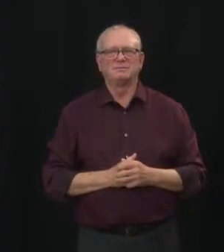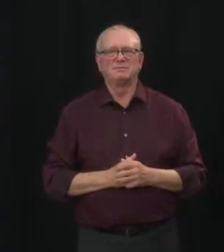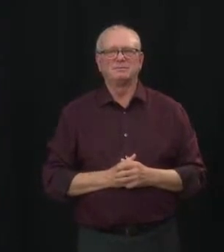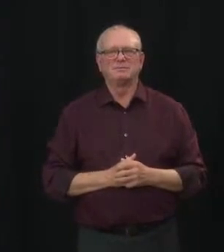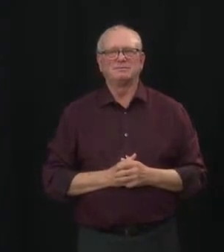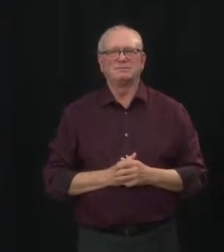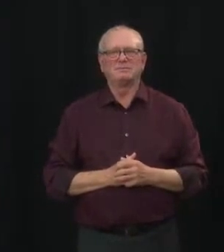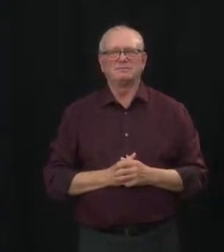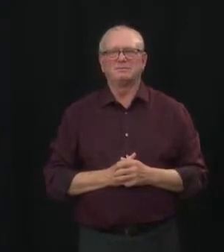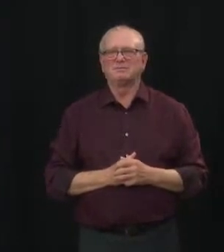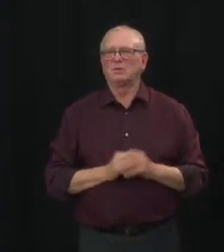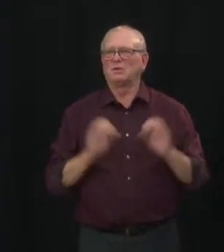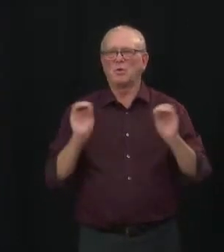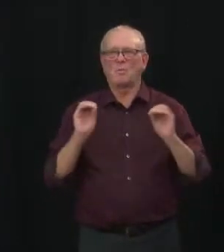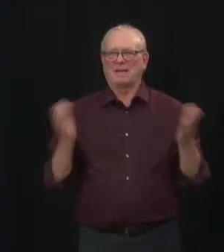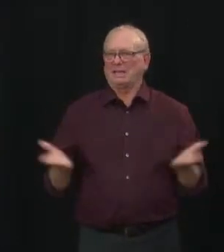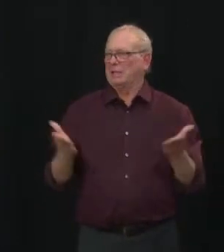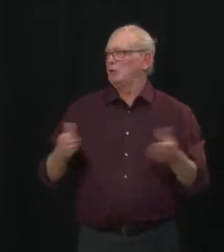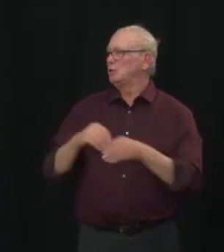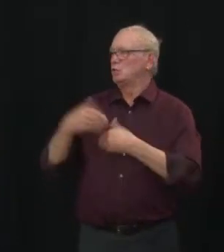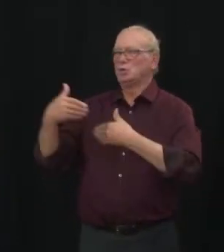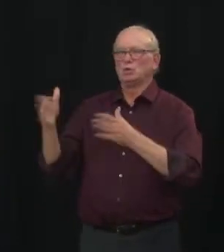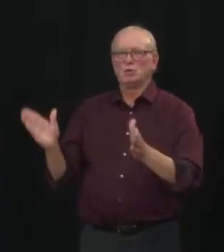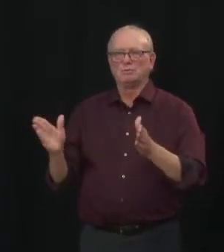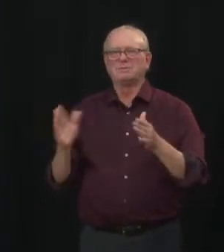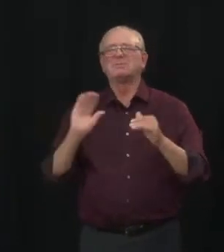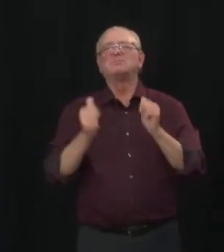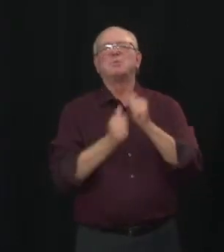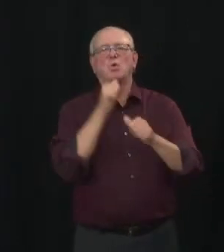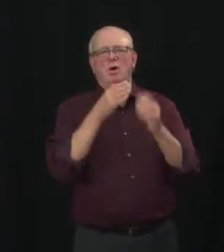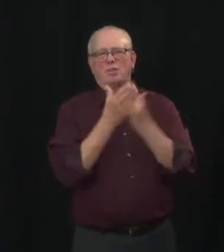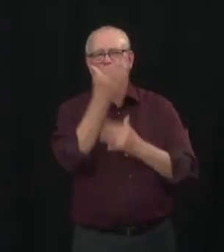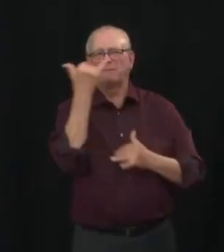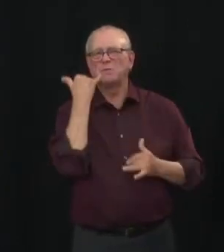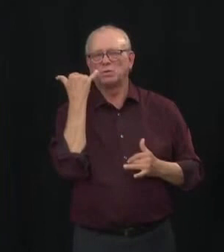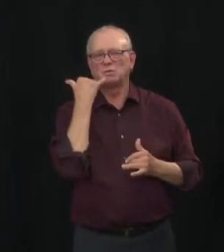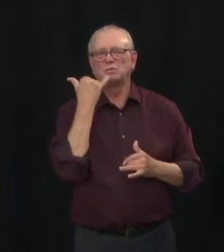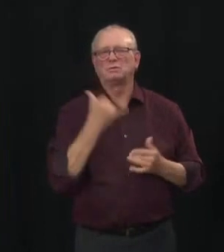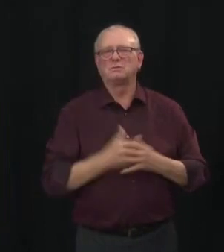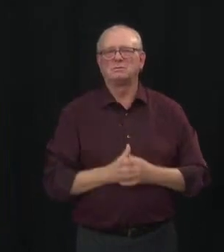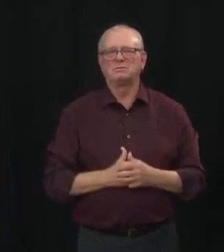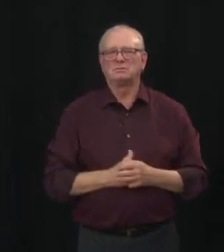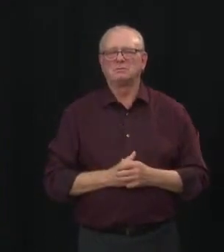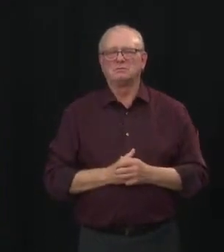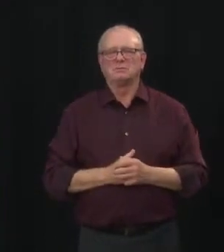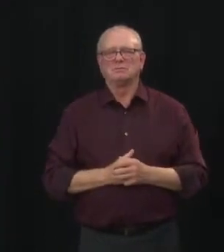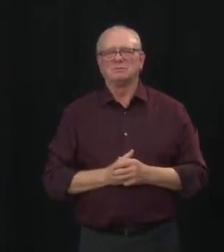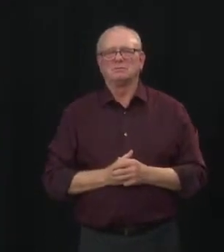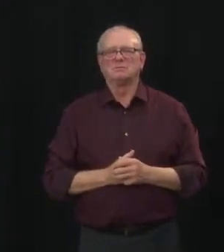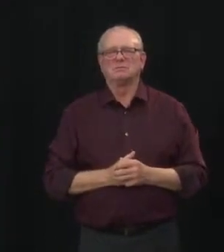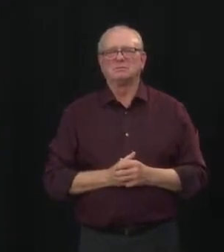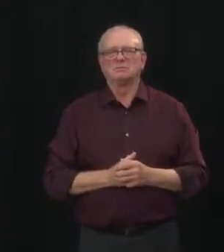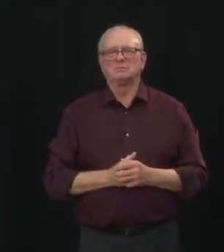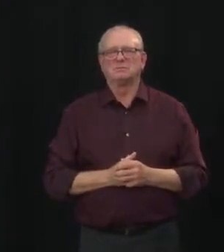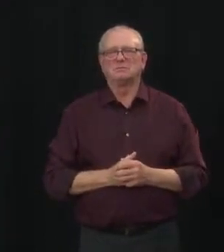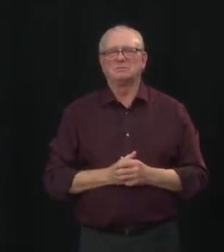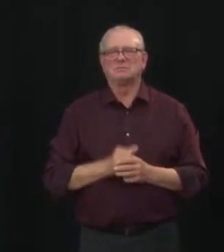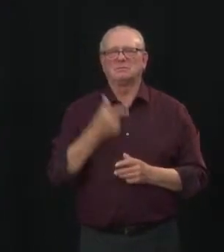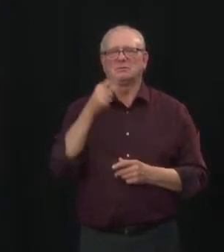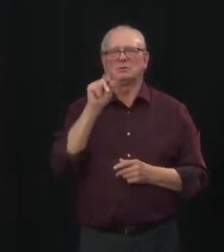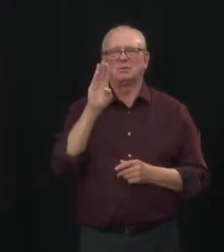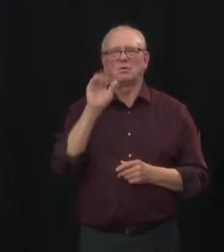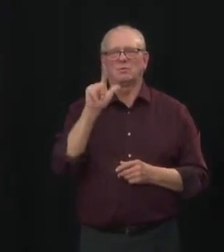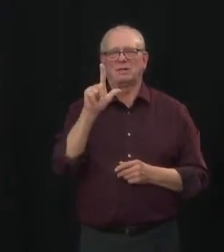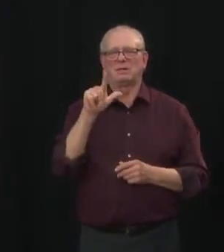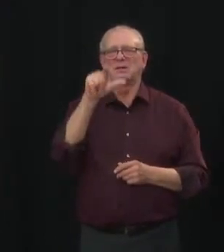not in Calgary either. So we'll go to the first caller, please. Thank you. Lauren Pullen, Global Calgary.